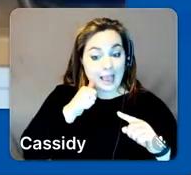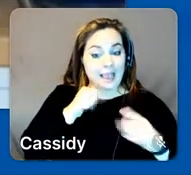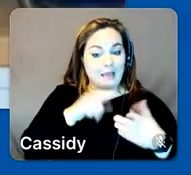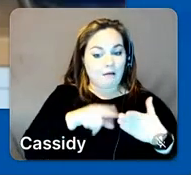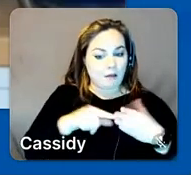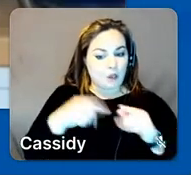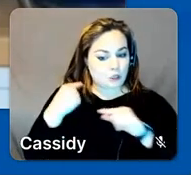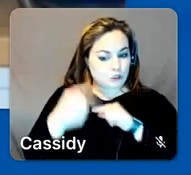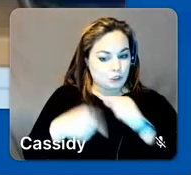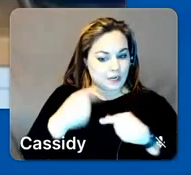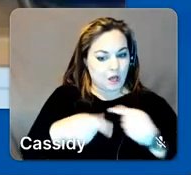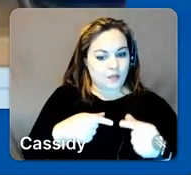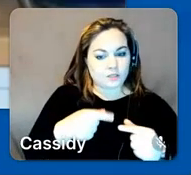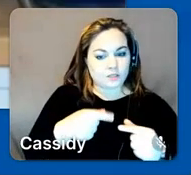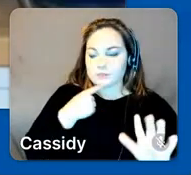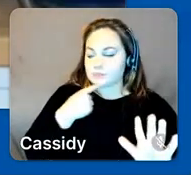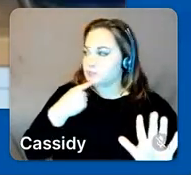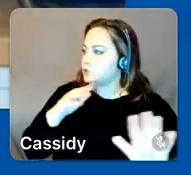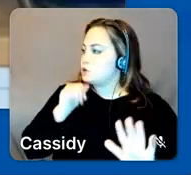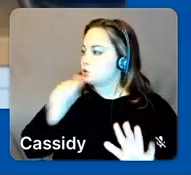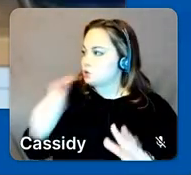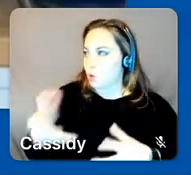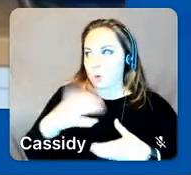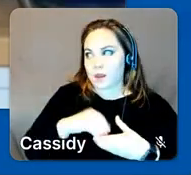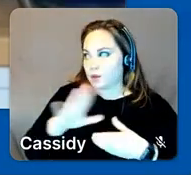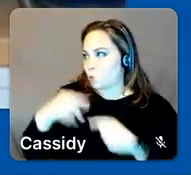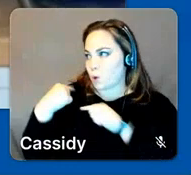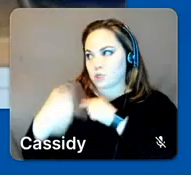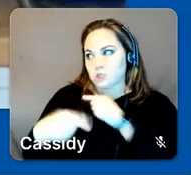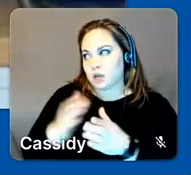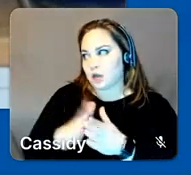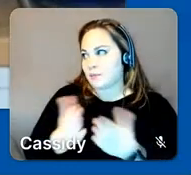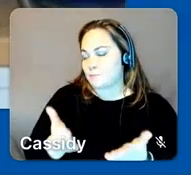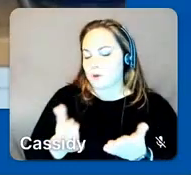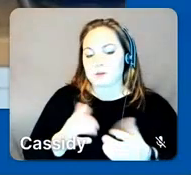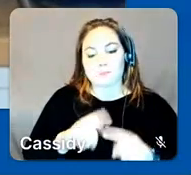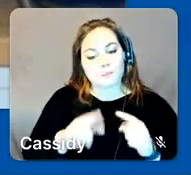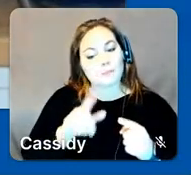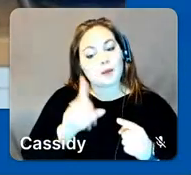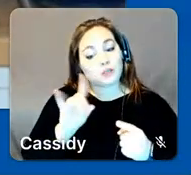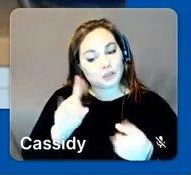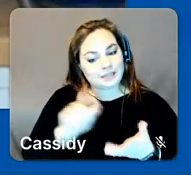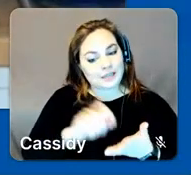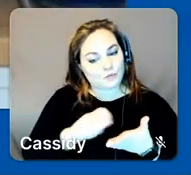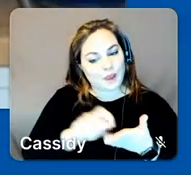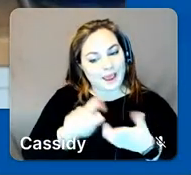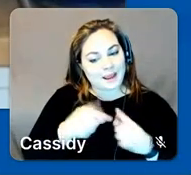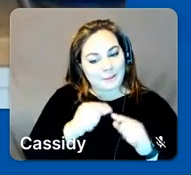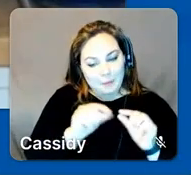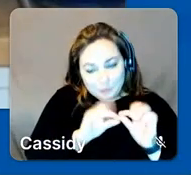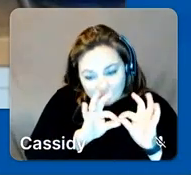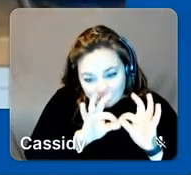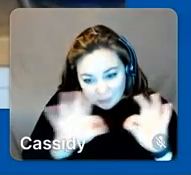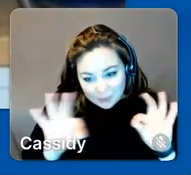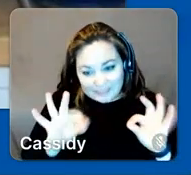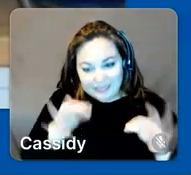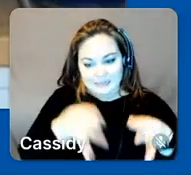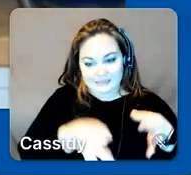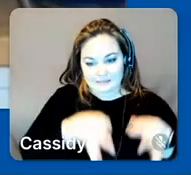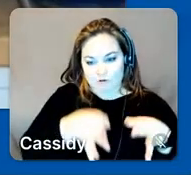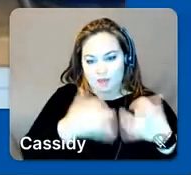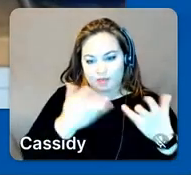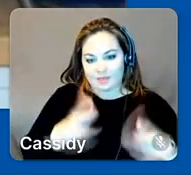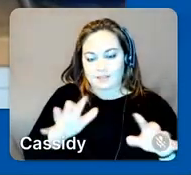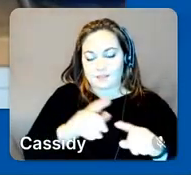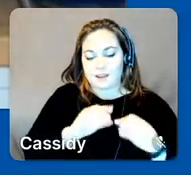it was like, don't write it in your genealogy book. And she wrote about my grandfather's trial, this little sentence, nothing about this great,